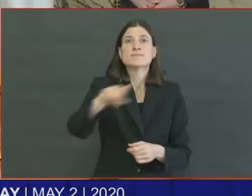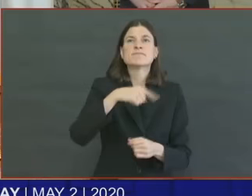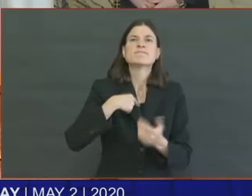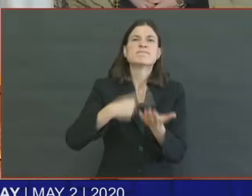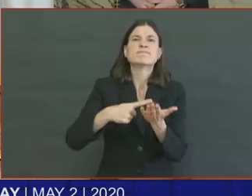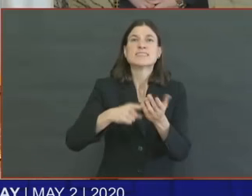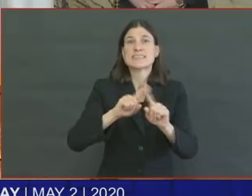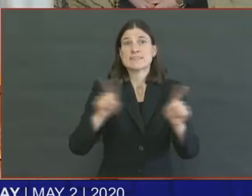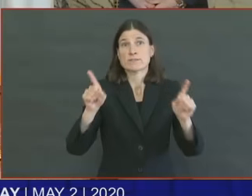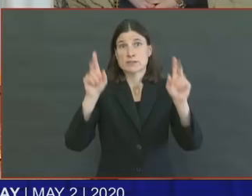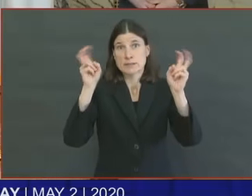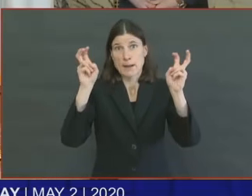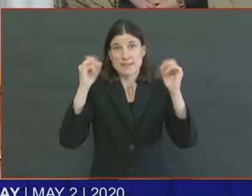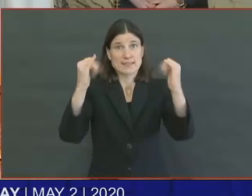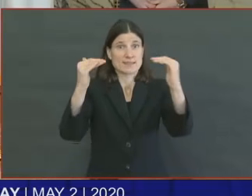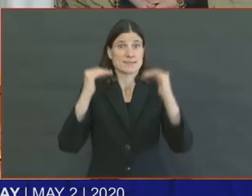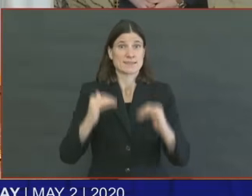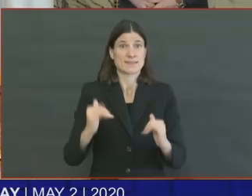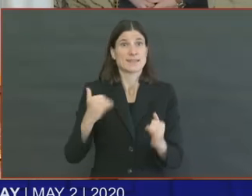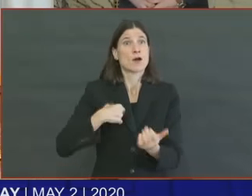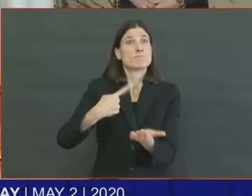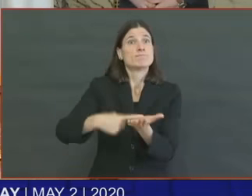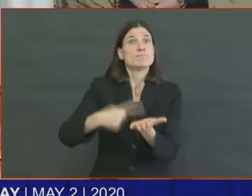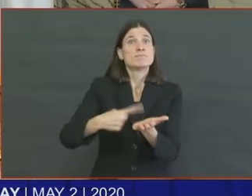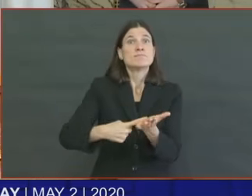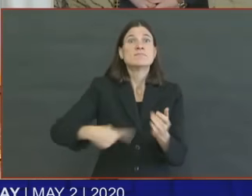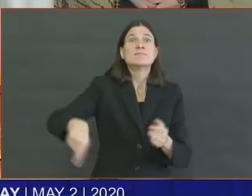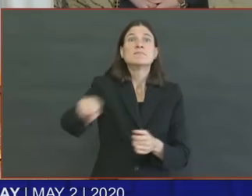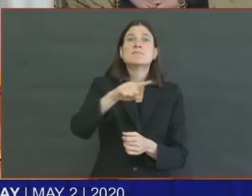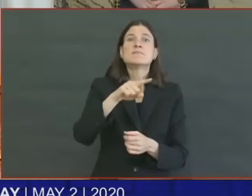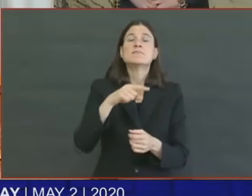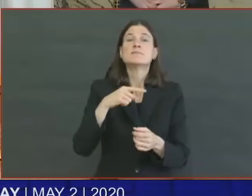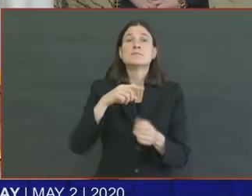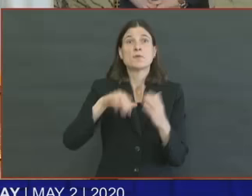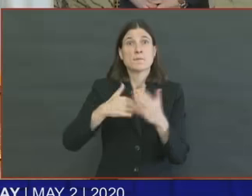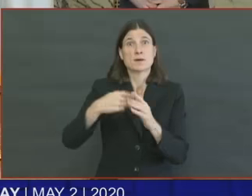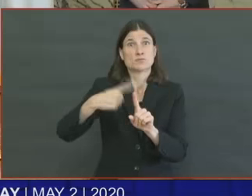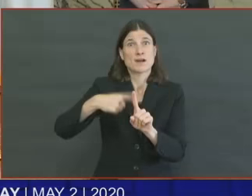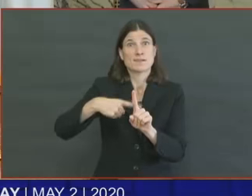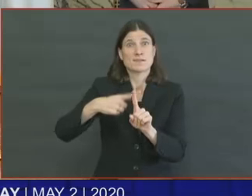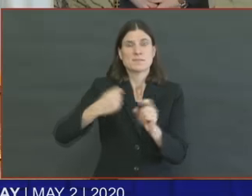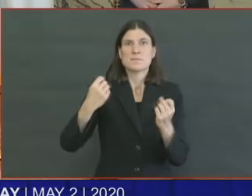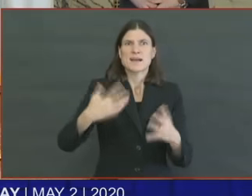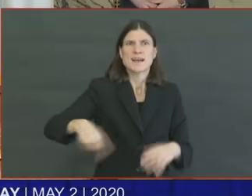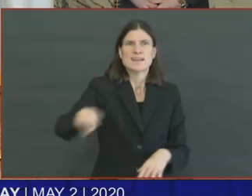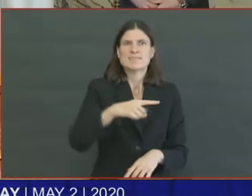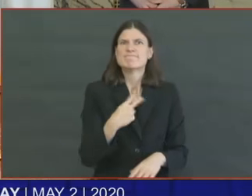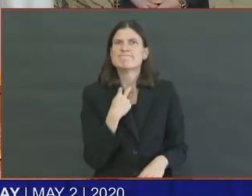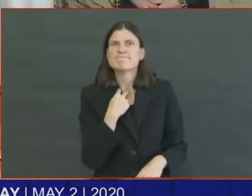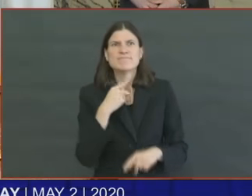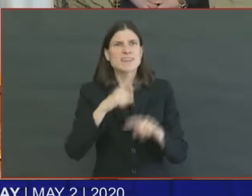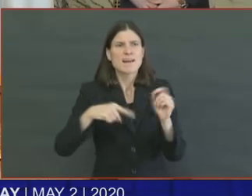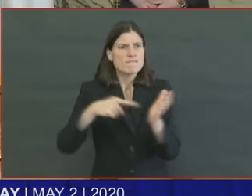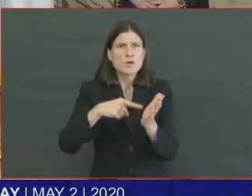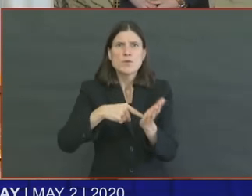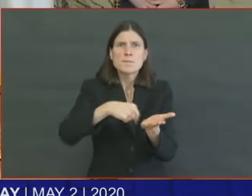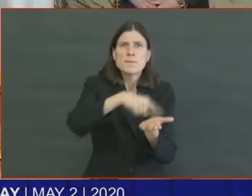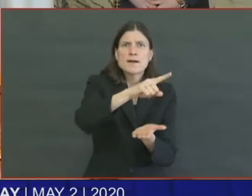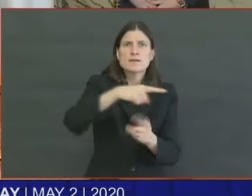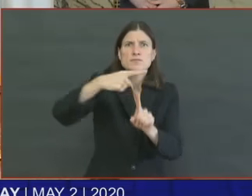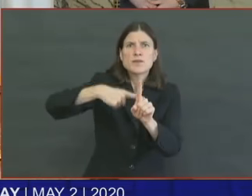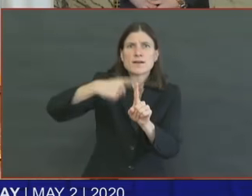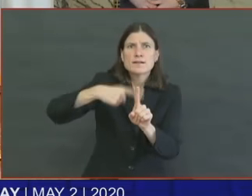many people right now, and I can't emphasize that enough. I'm so deeply aware of how much people are